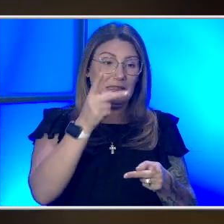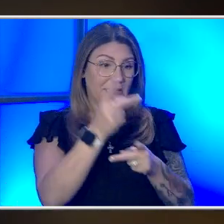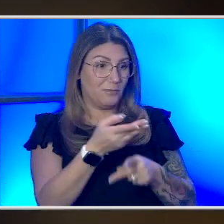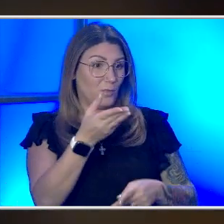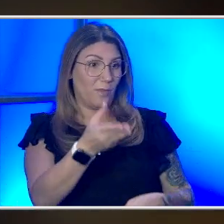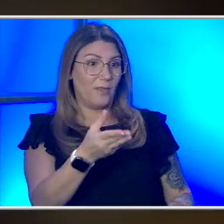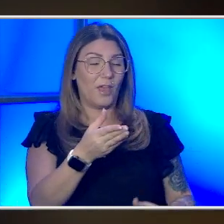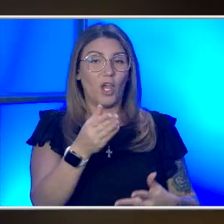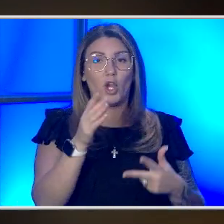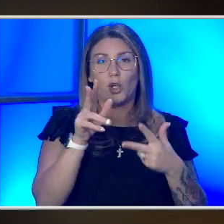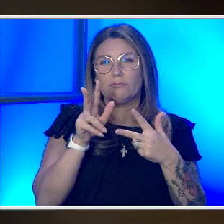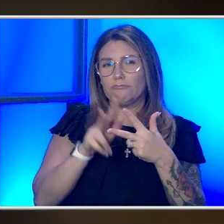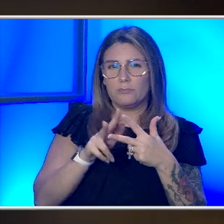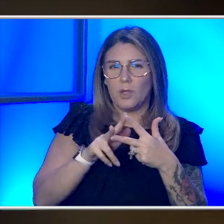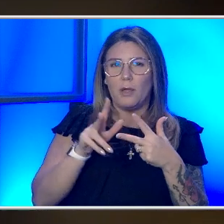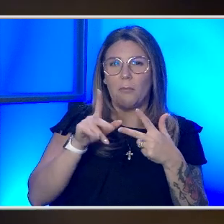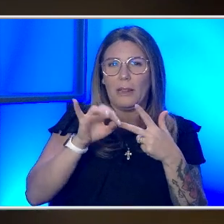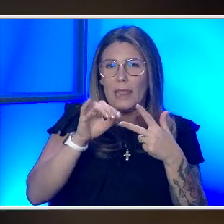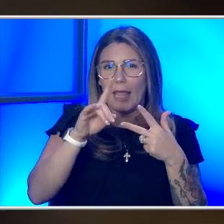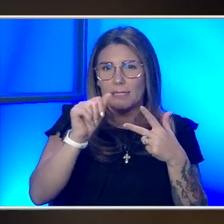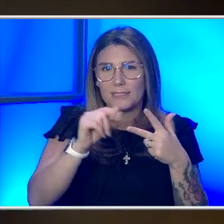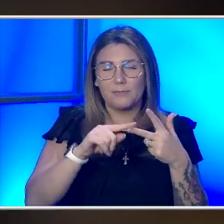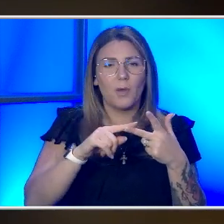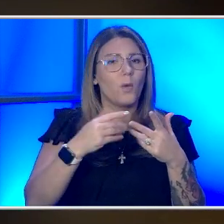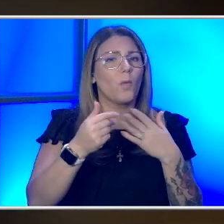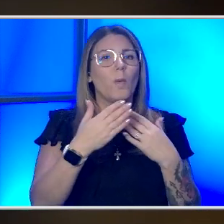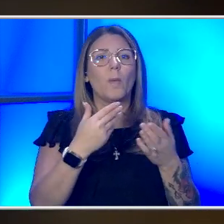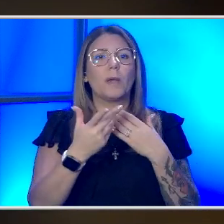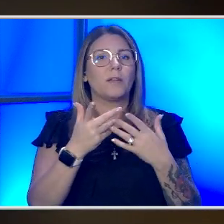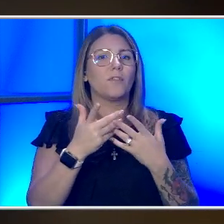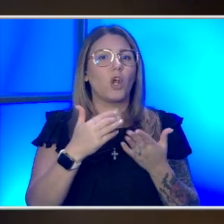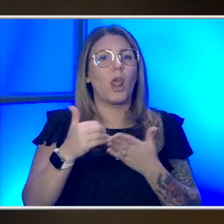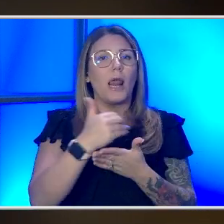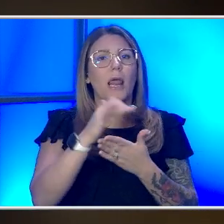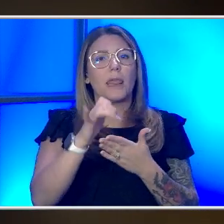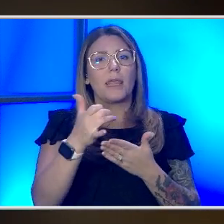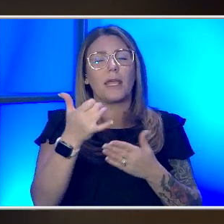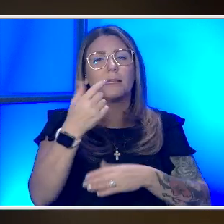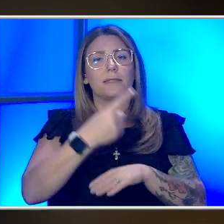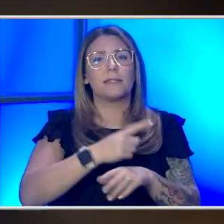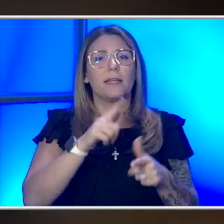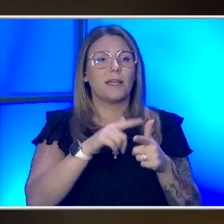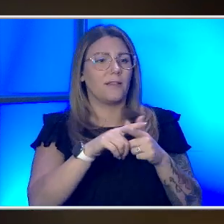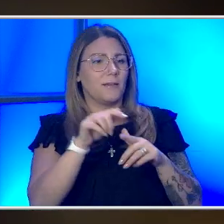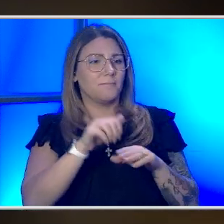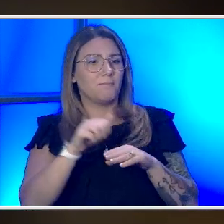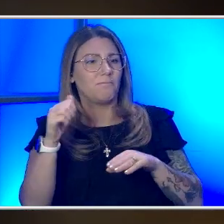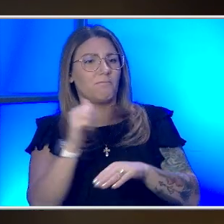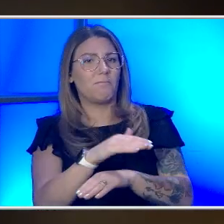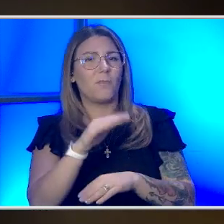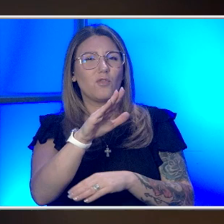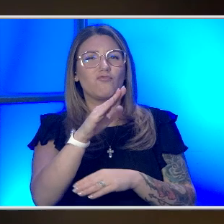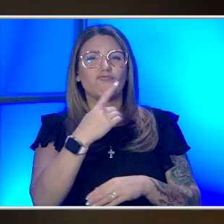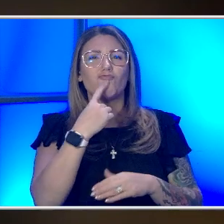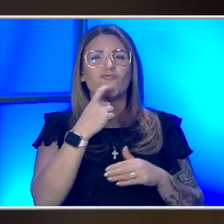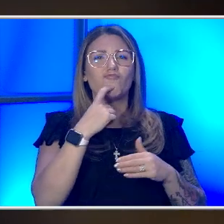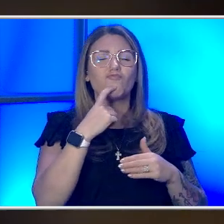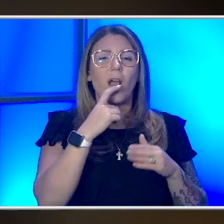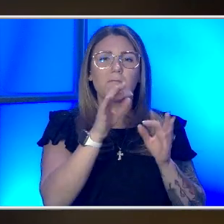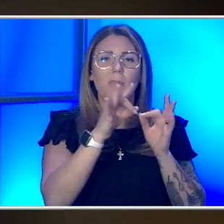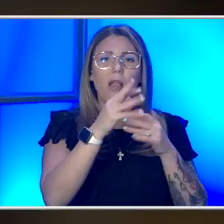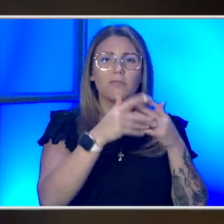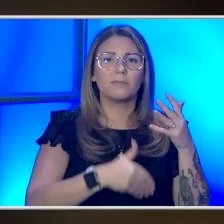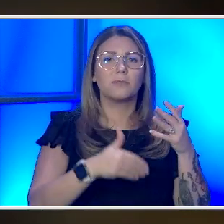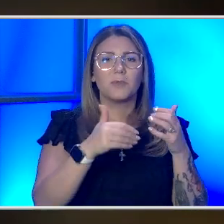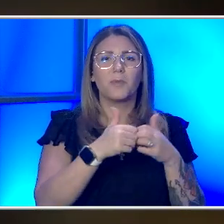whichever donation we're collecting from you that day, and we return your red blood cells to you with a saline solution. So it's a lot of